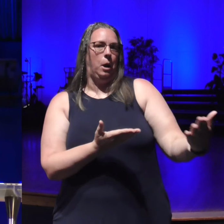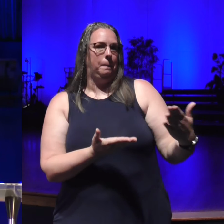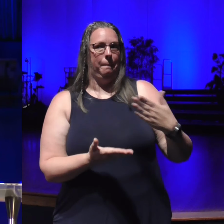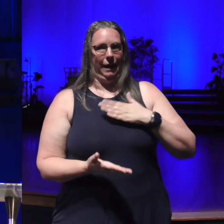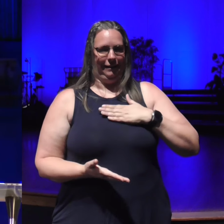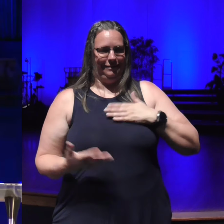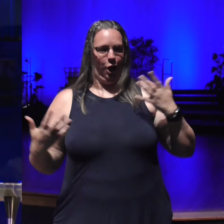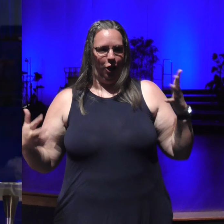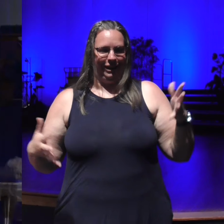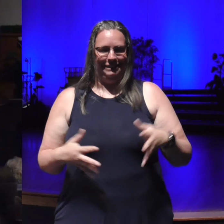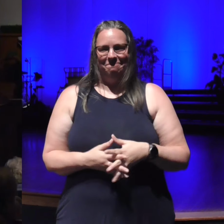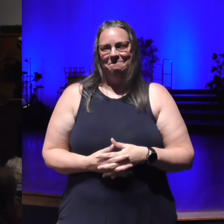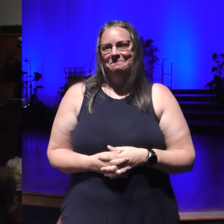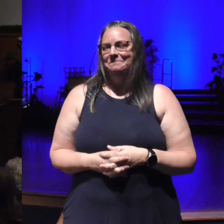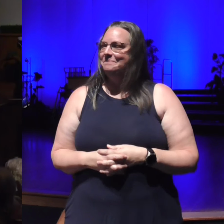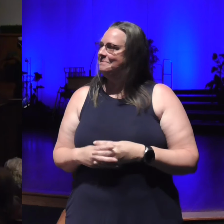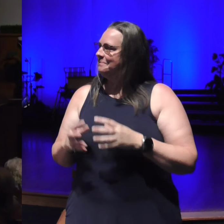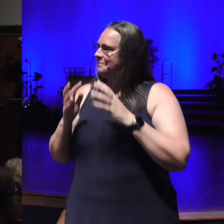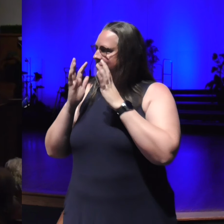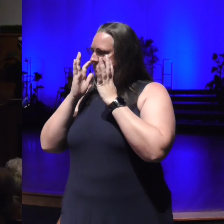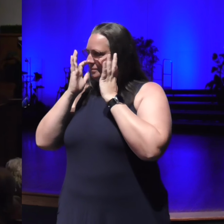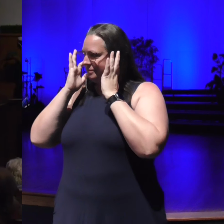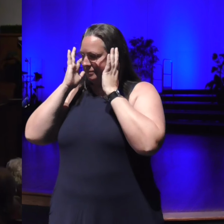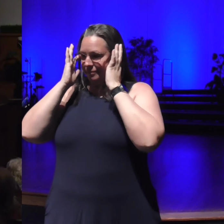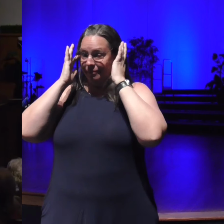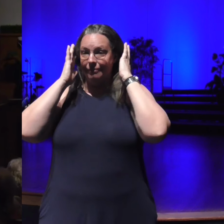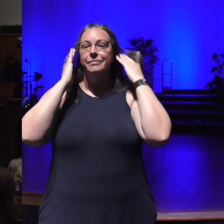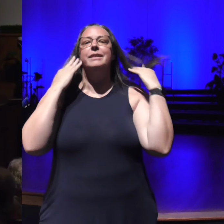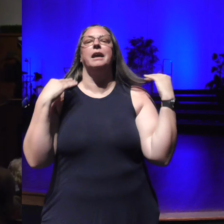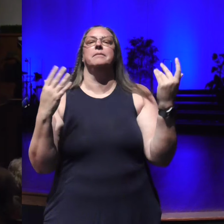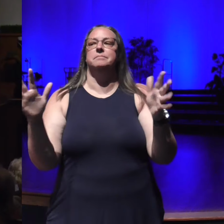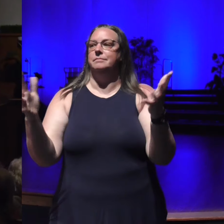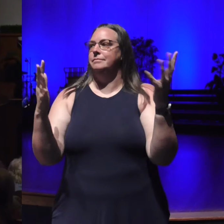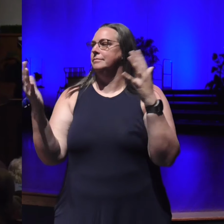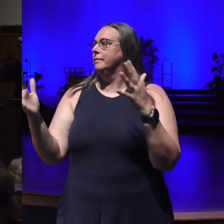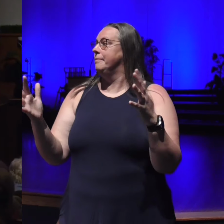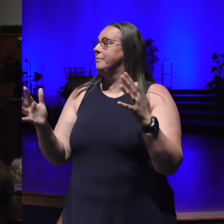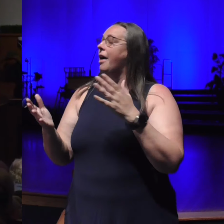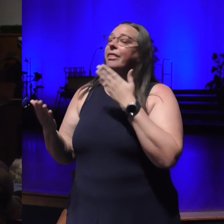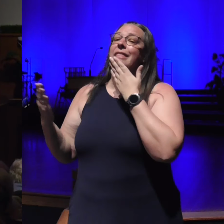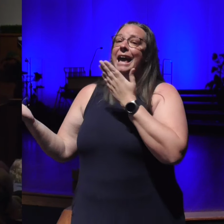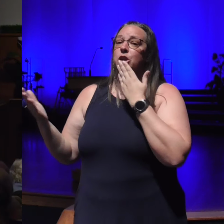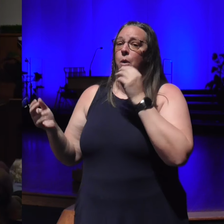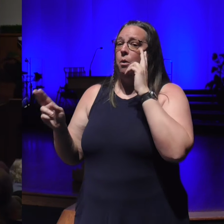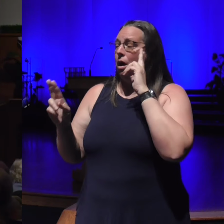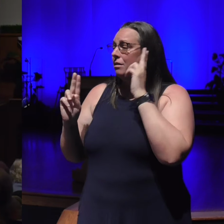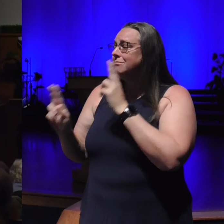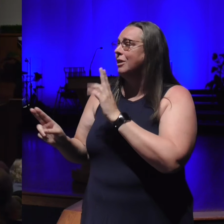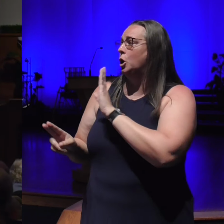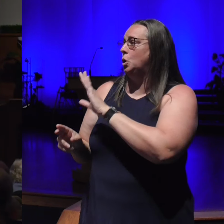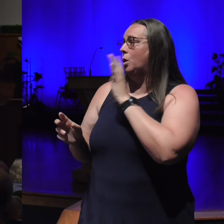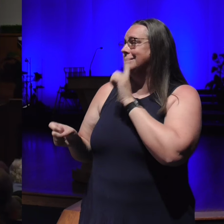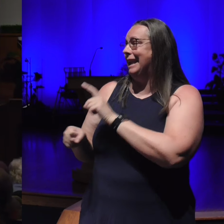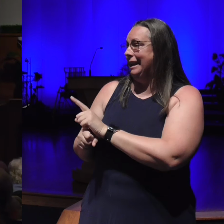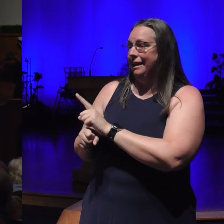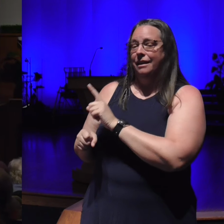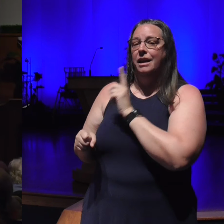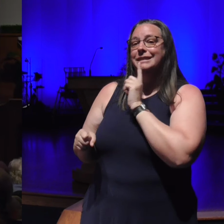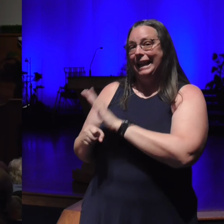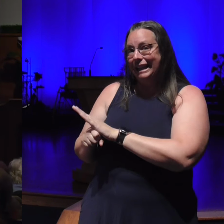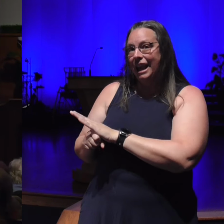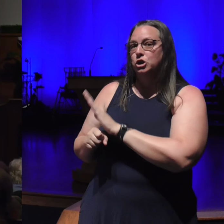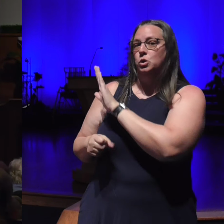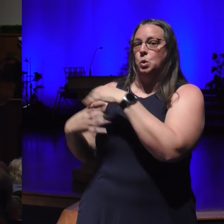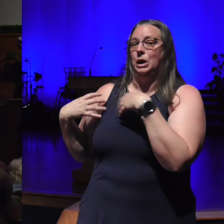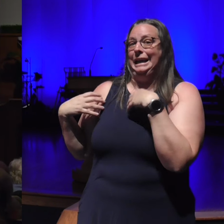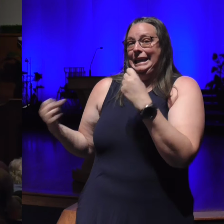ticket. Thank you, Kay. And while you're here, I just want to honor you for your dedication to your healing journey